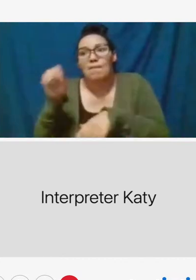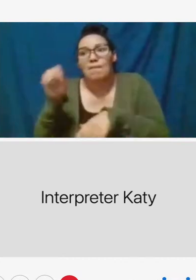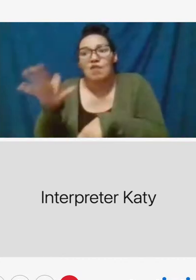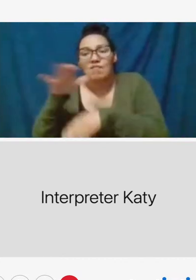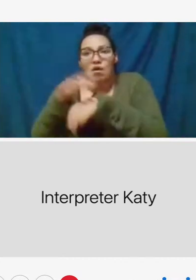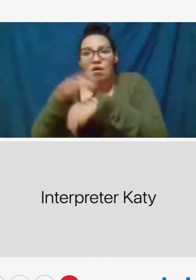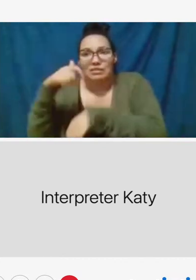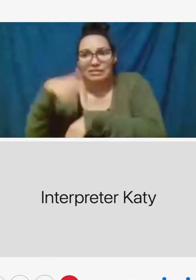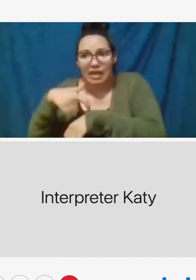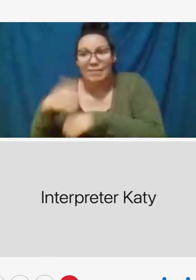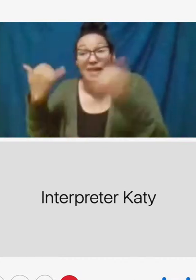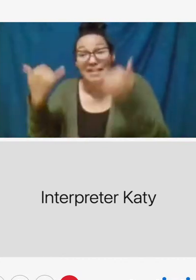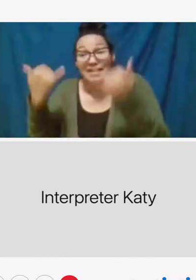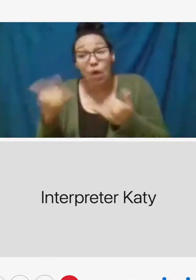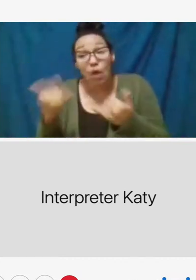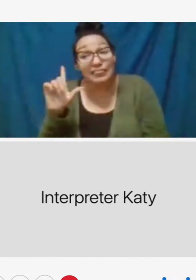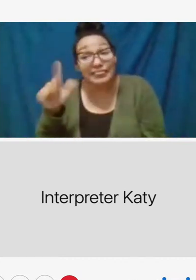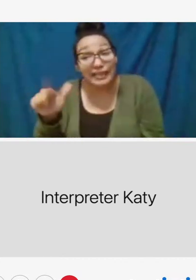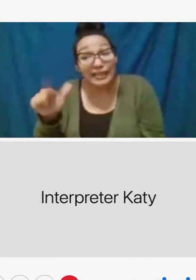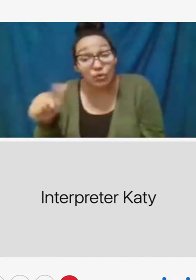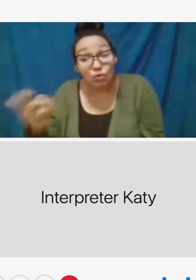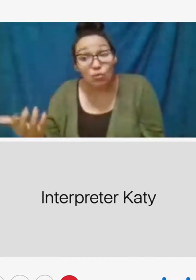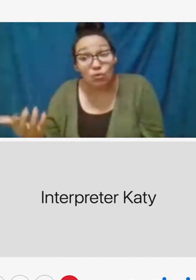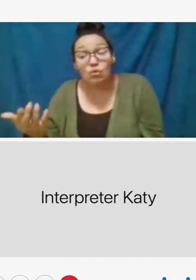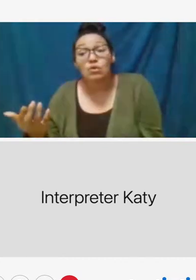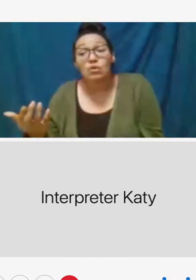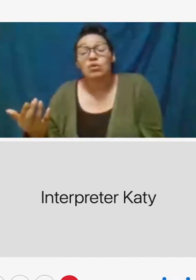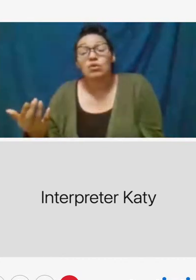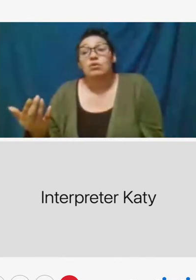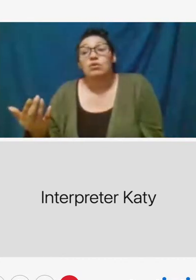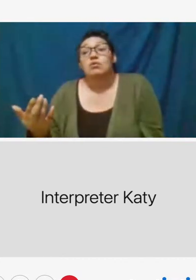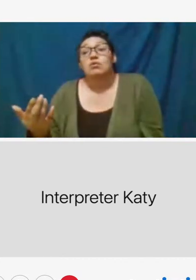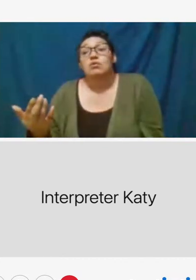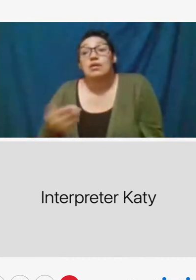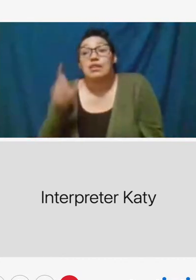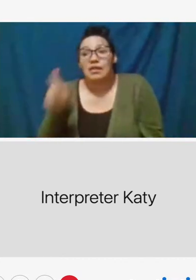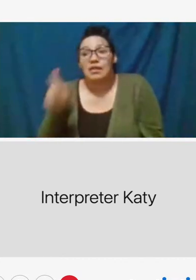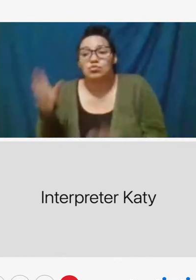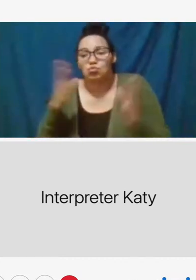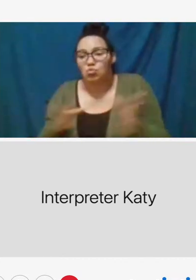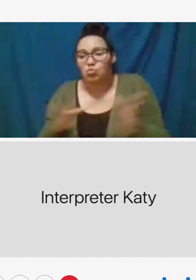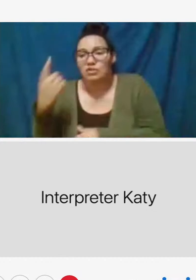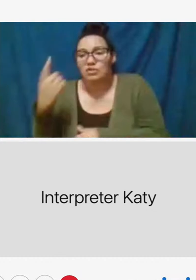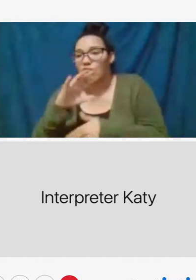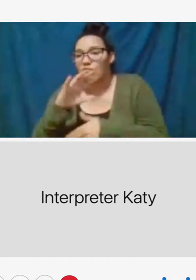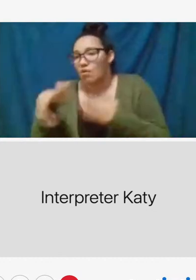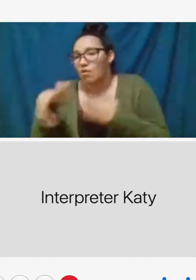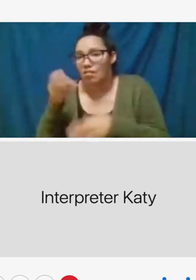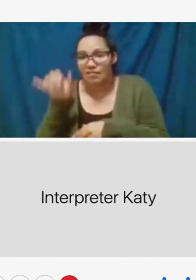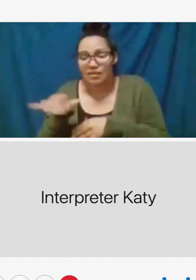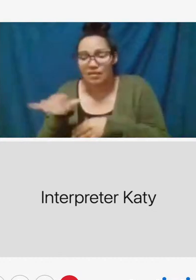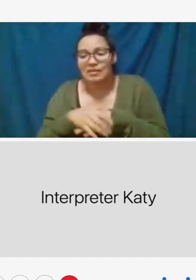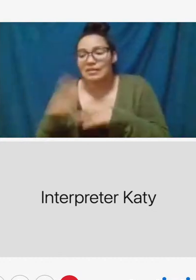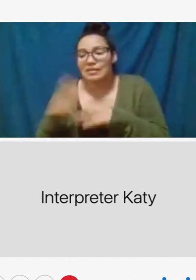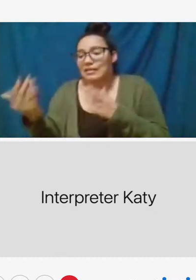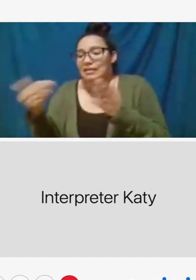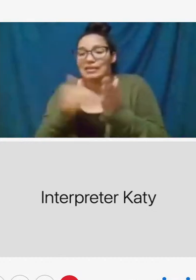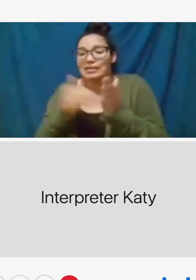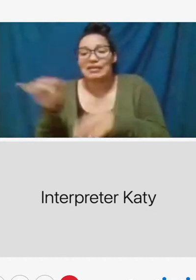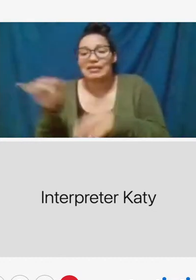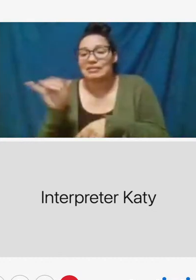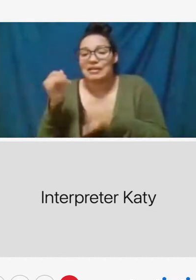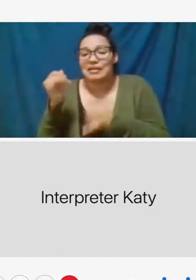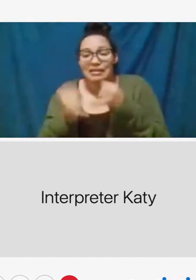even later and they have to arrange for all of that and uh again just like the last topic we were talking